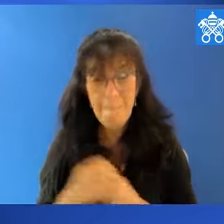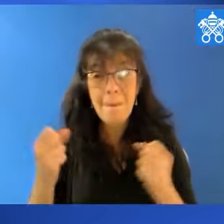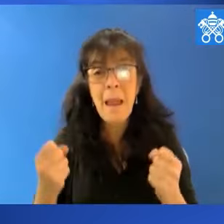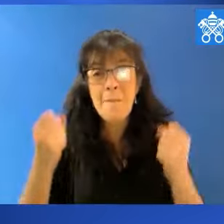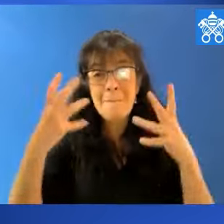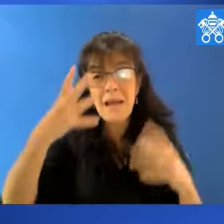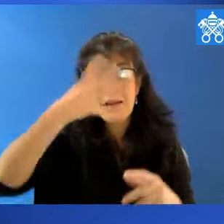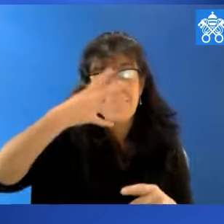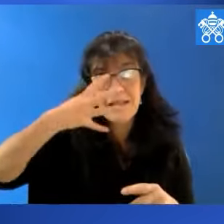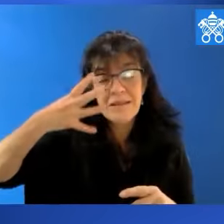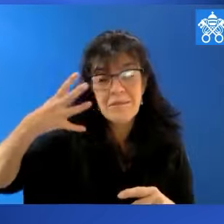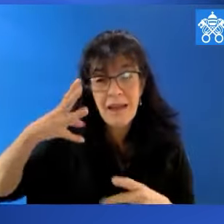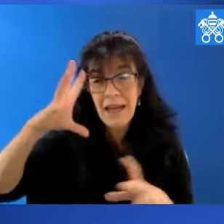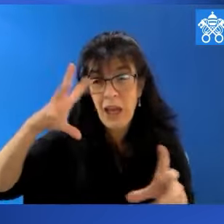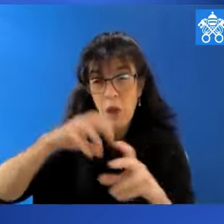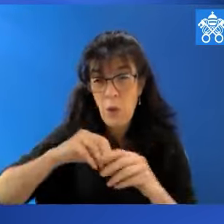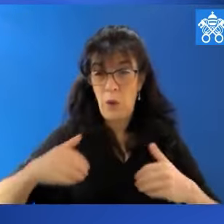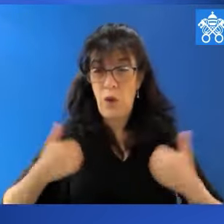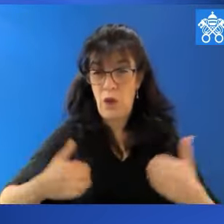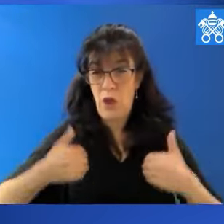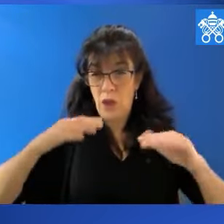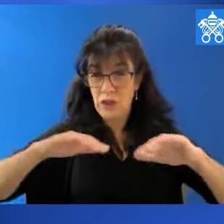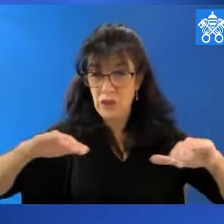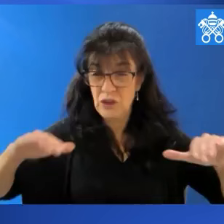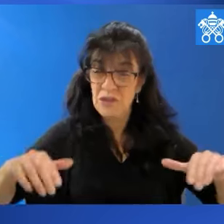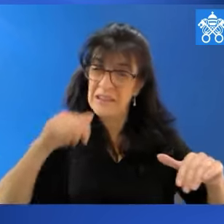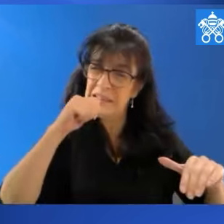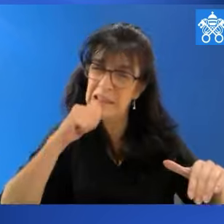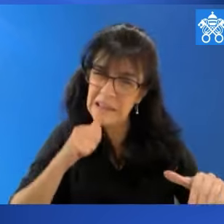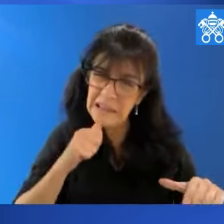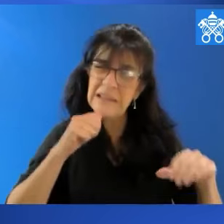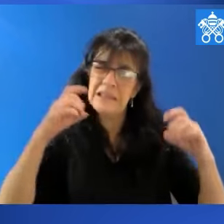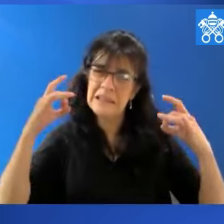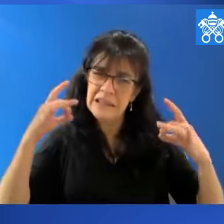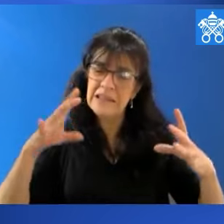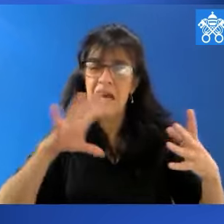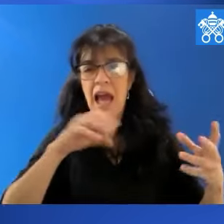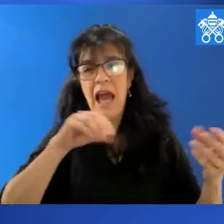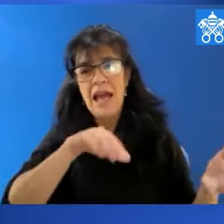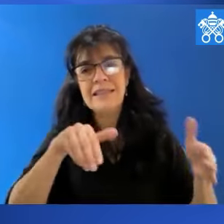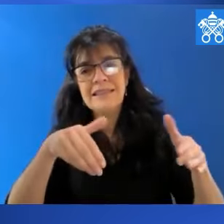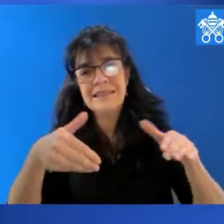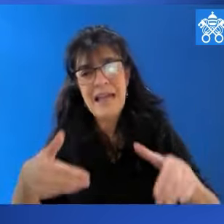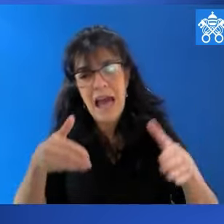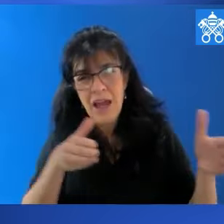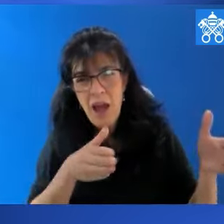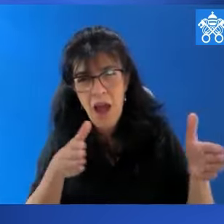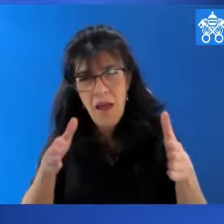Many of these migrants, including young children, suffer greatly and die along the way.